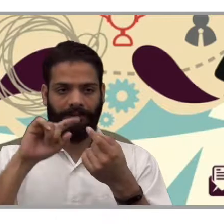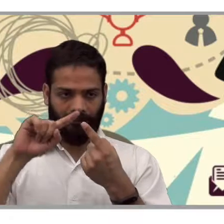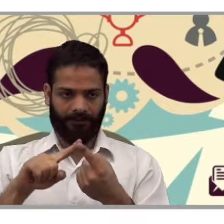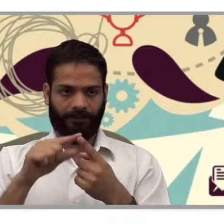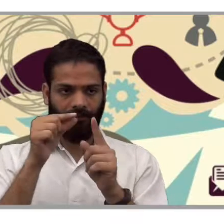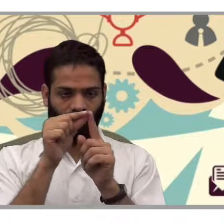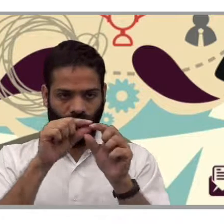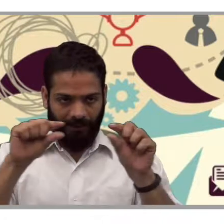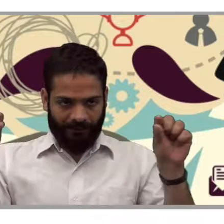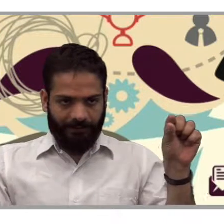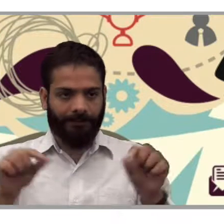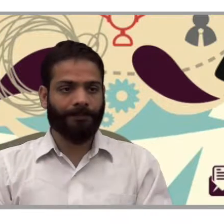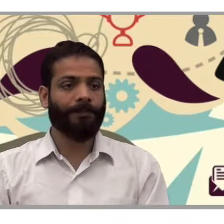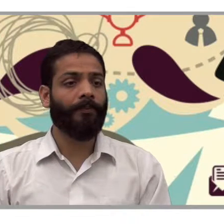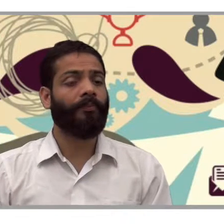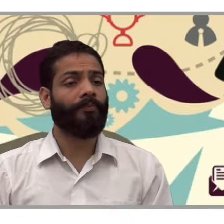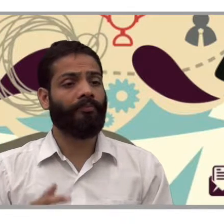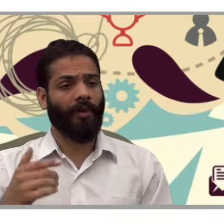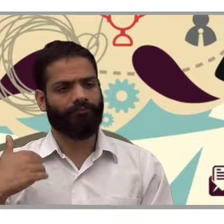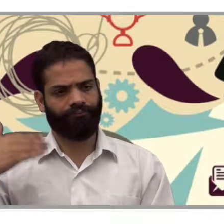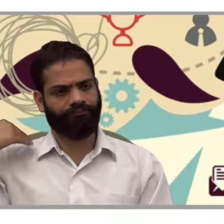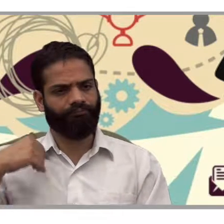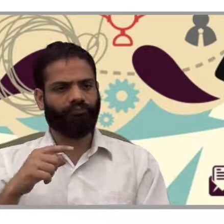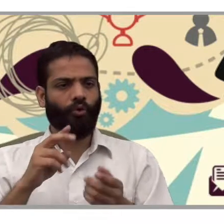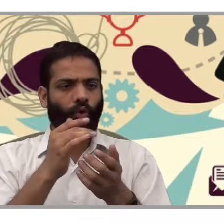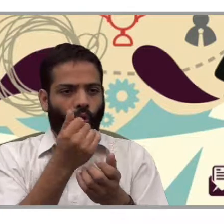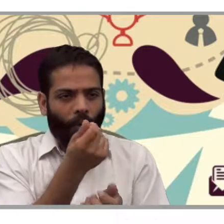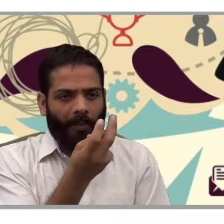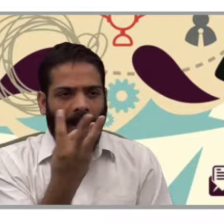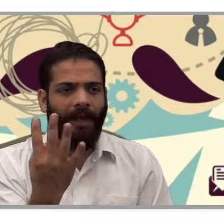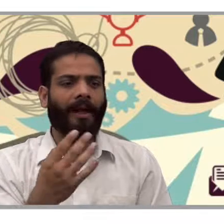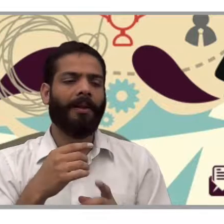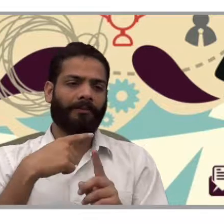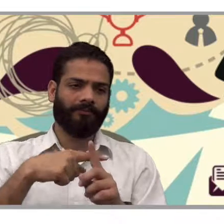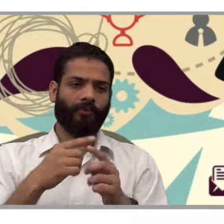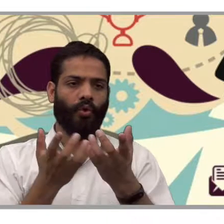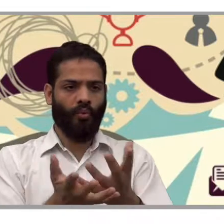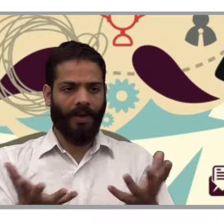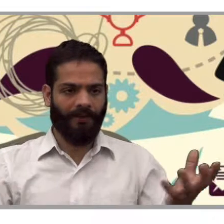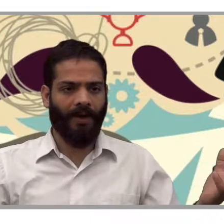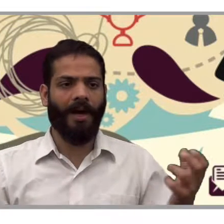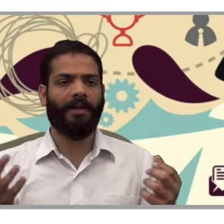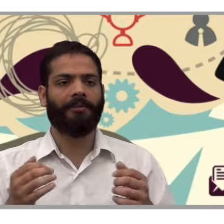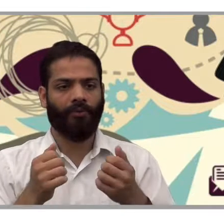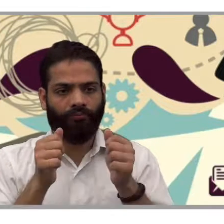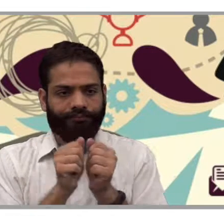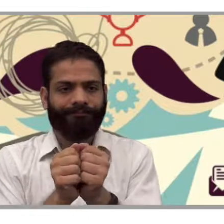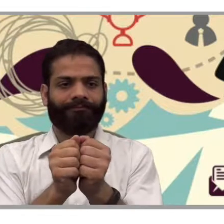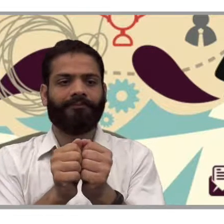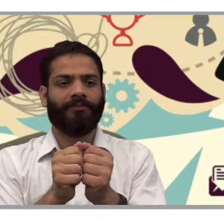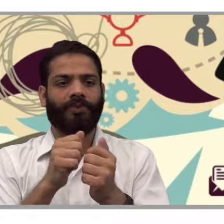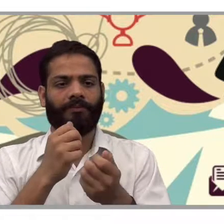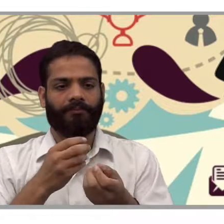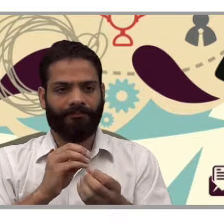You can recall that numeral and quantifiers are in complementary distribution in Indian Sign Language. With numerals more than